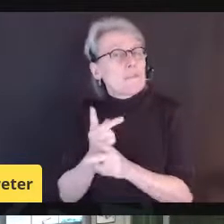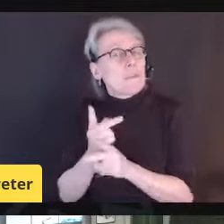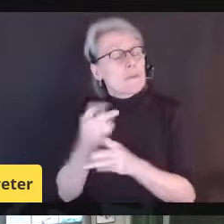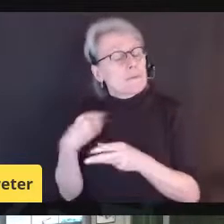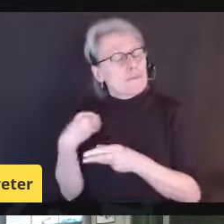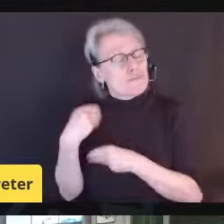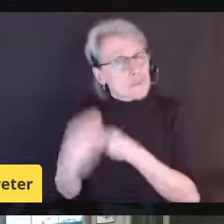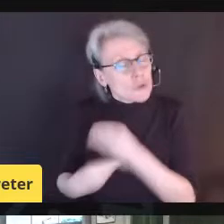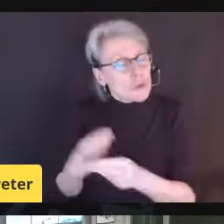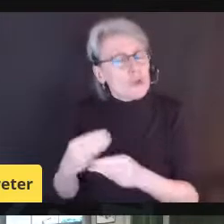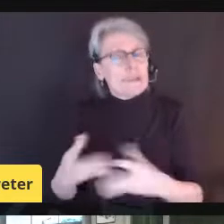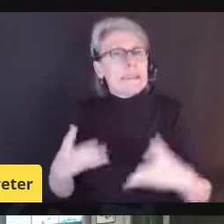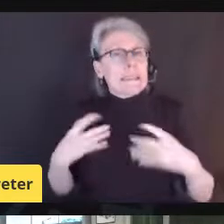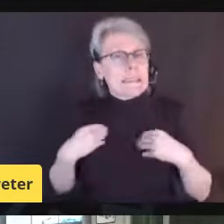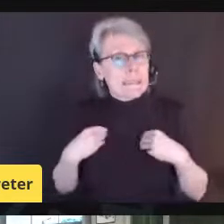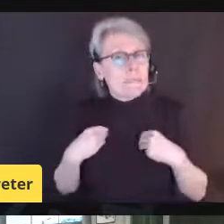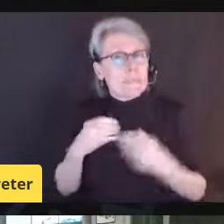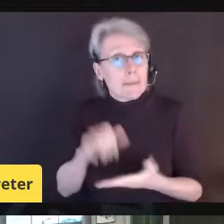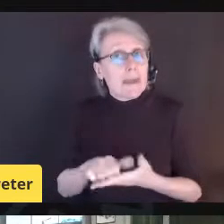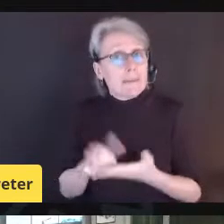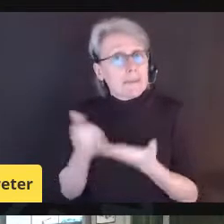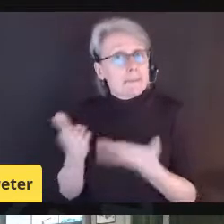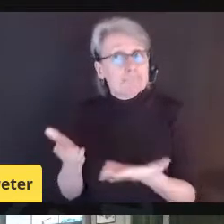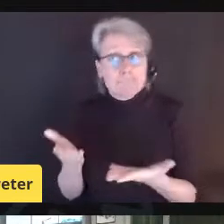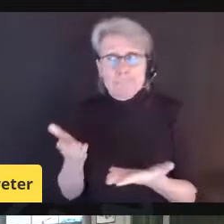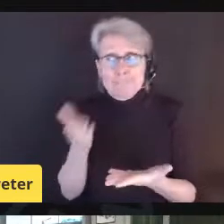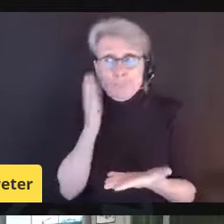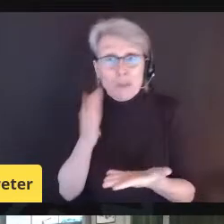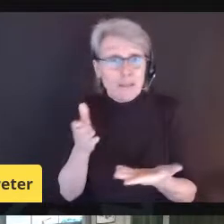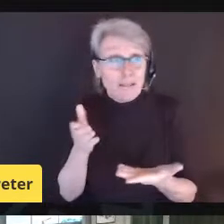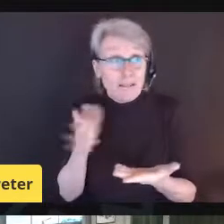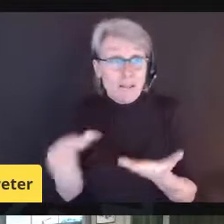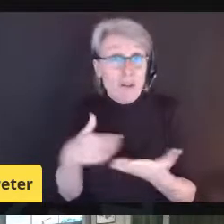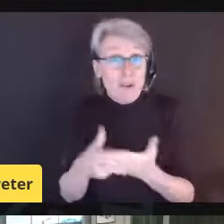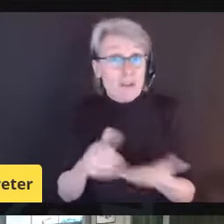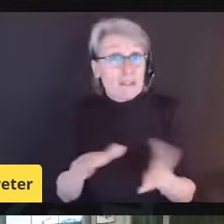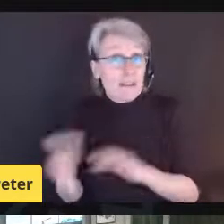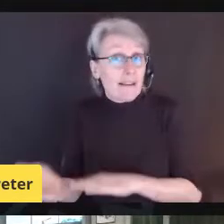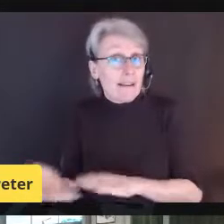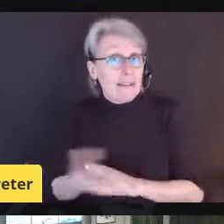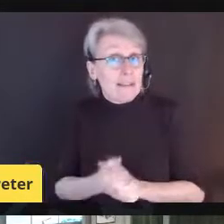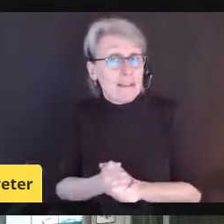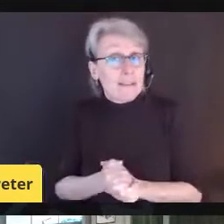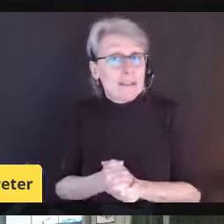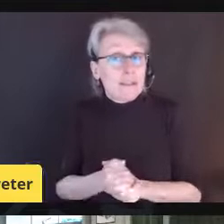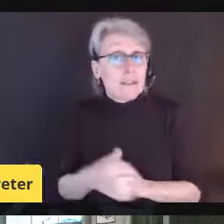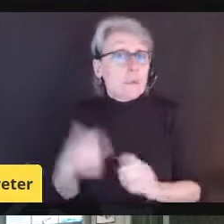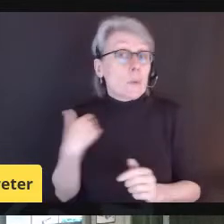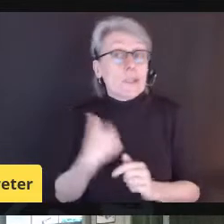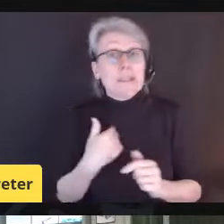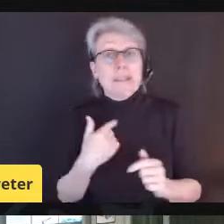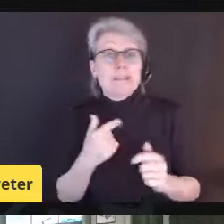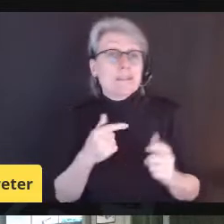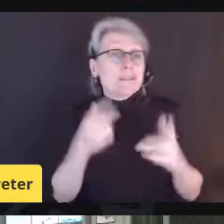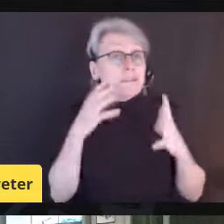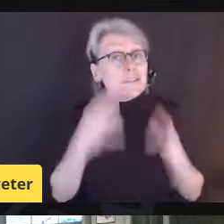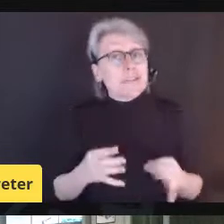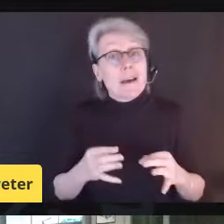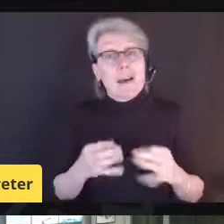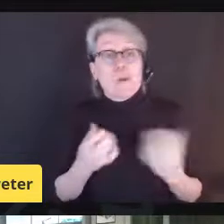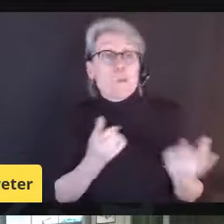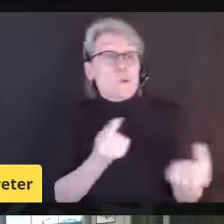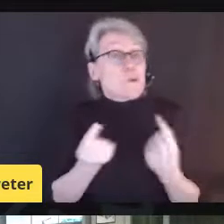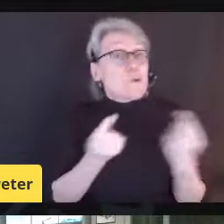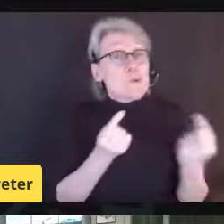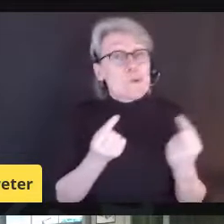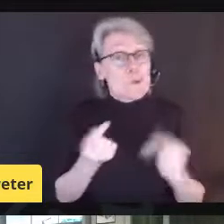is the inevitable for all of us. We all get to choose many things, or most of us get to choose many things